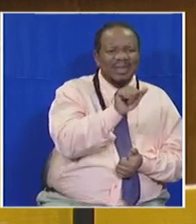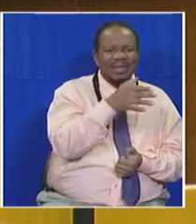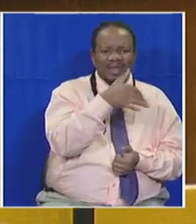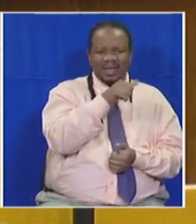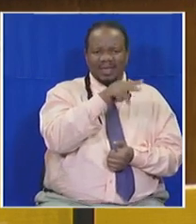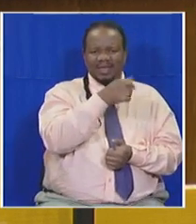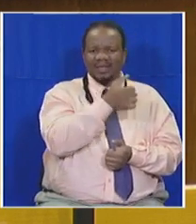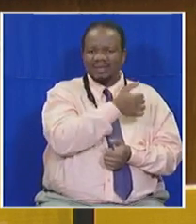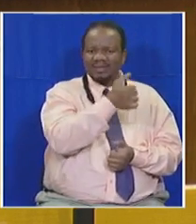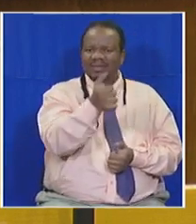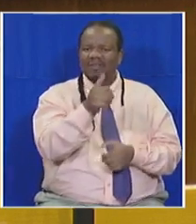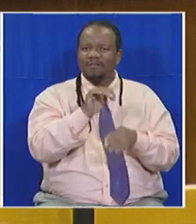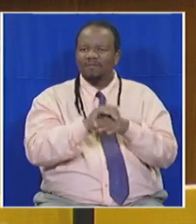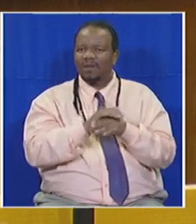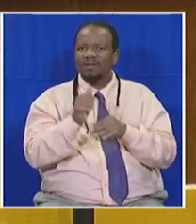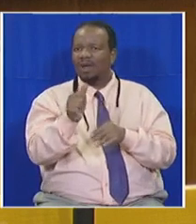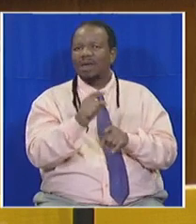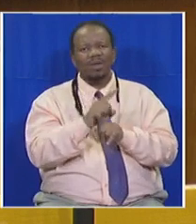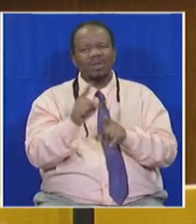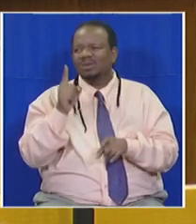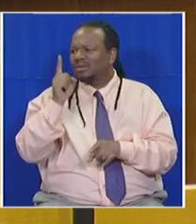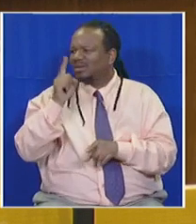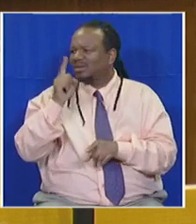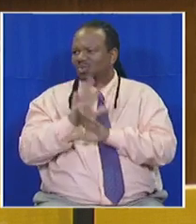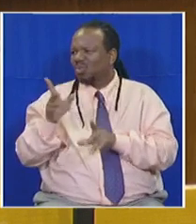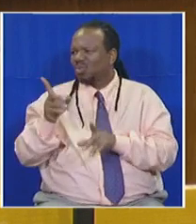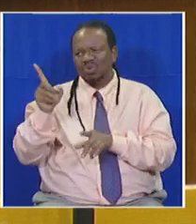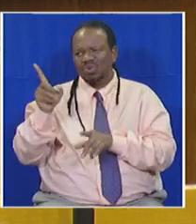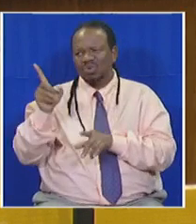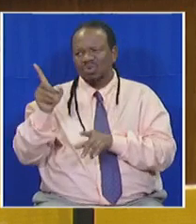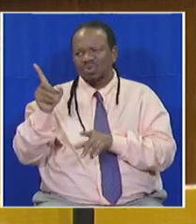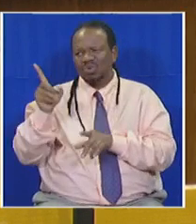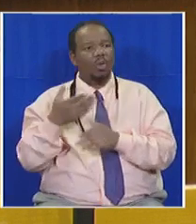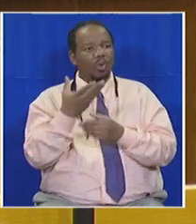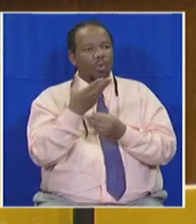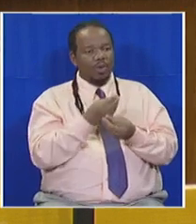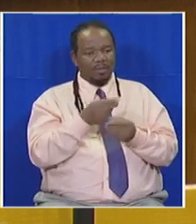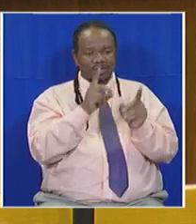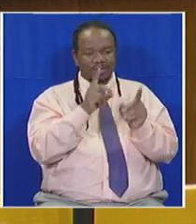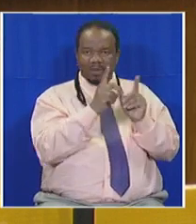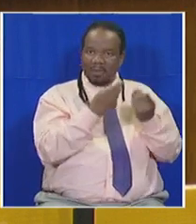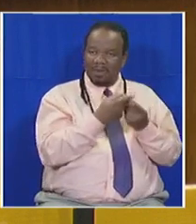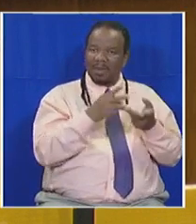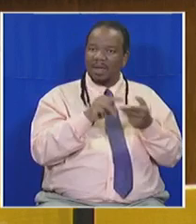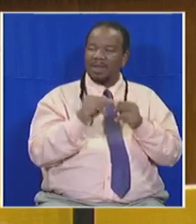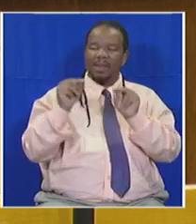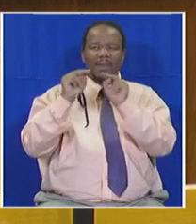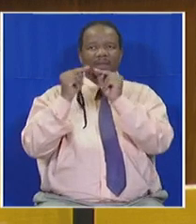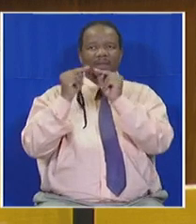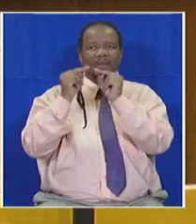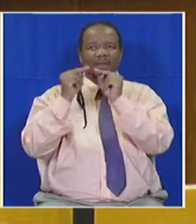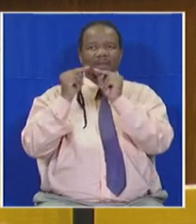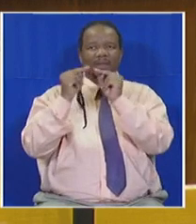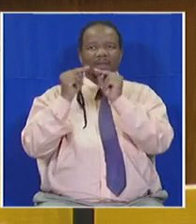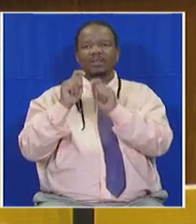outdated. The reality of the matter is that as we are speaking, as COCTA working together with National Treasury, and Honorable Milam knows